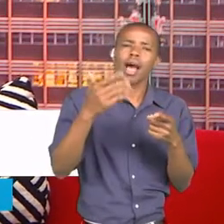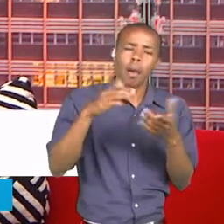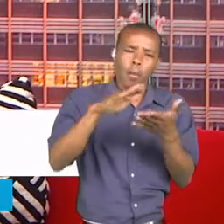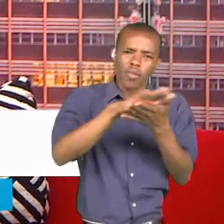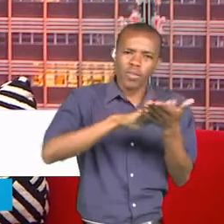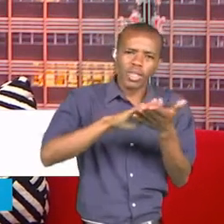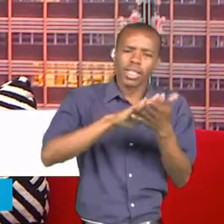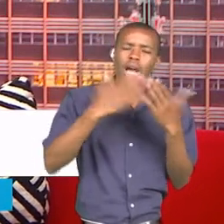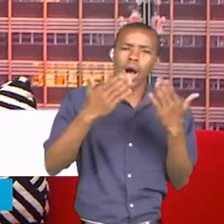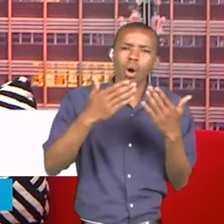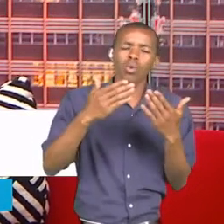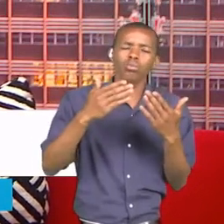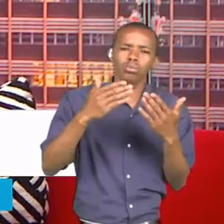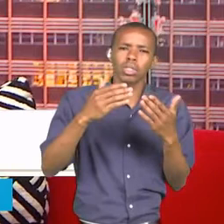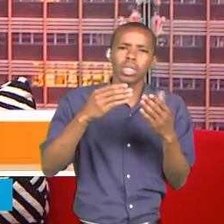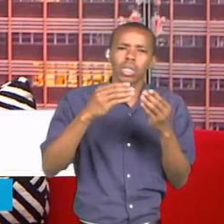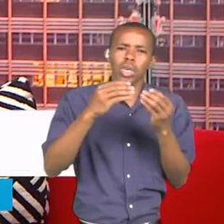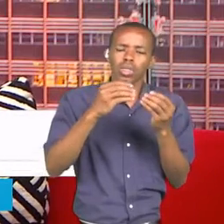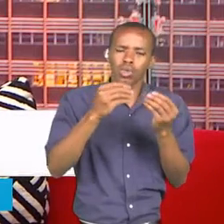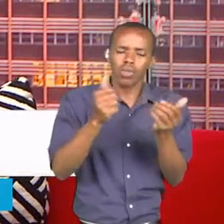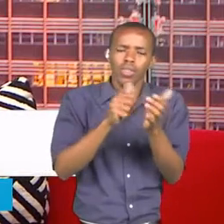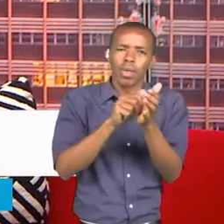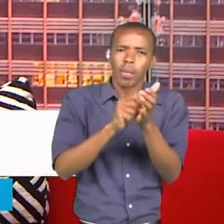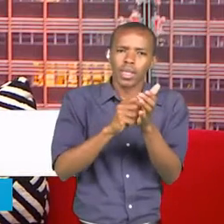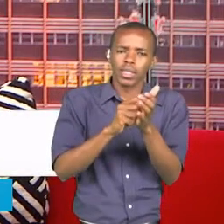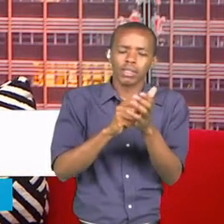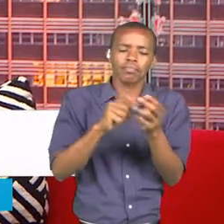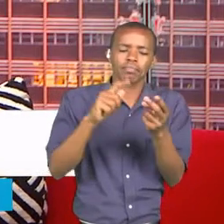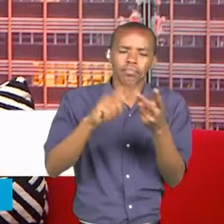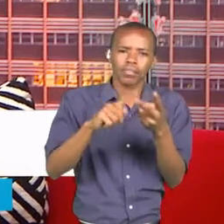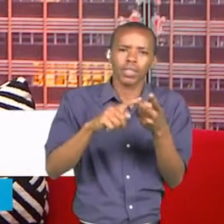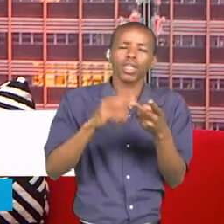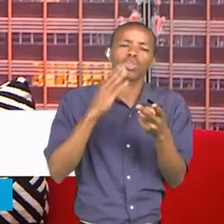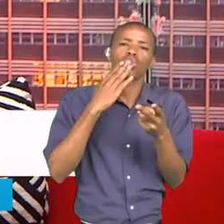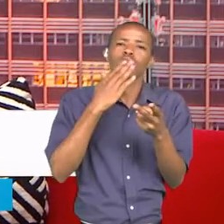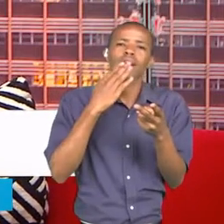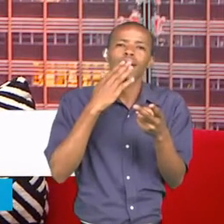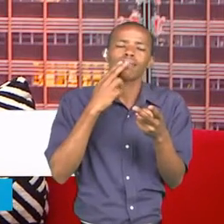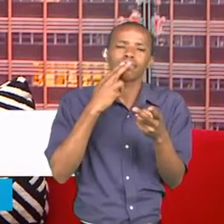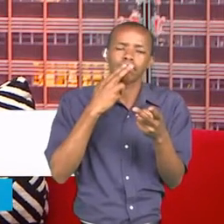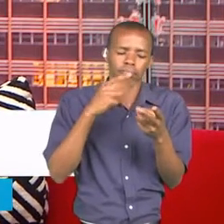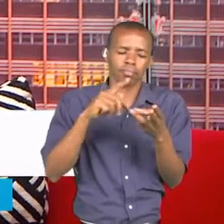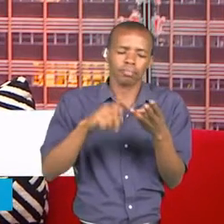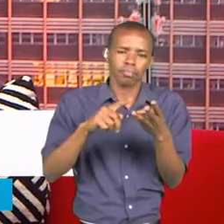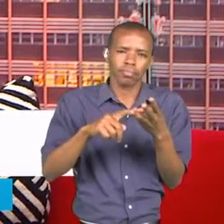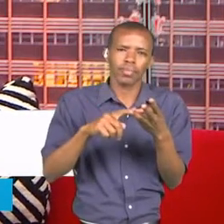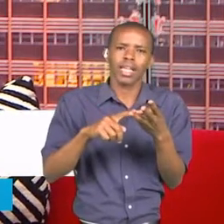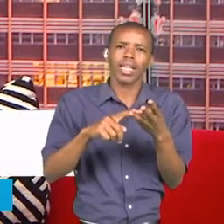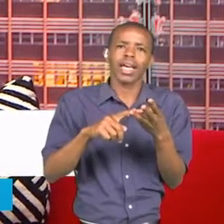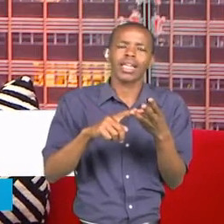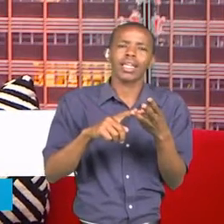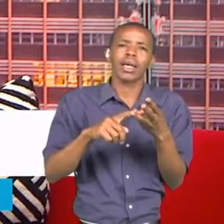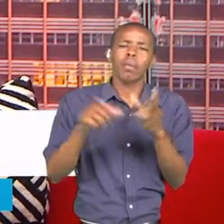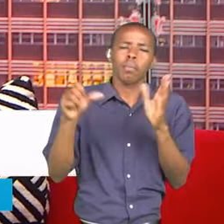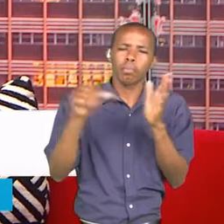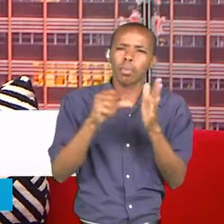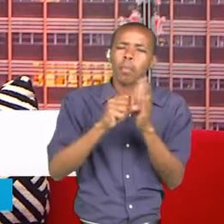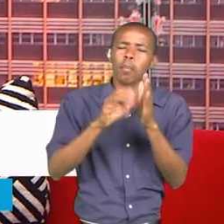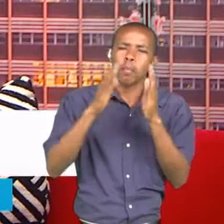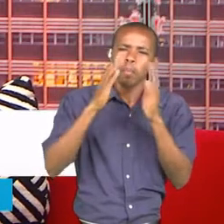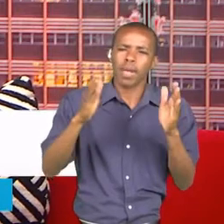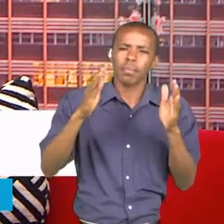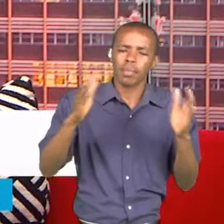how NCPB has handled maize. It has egg on face in sugar. It has egg on face on so many scandals that it has